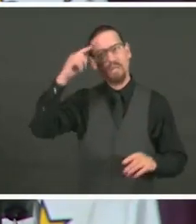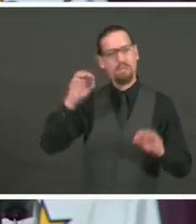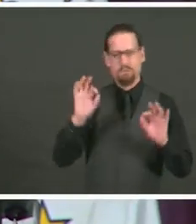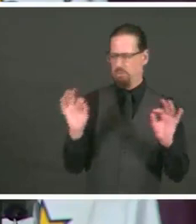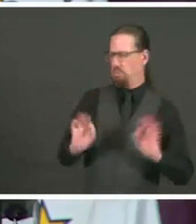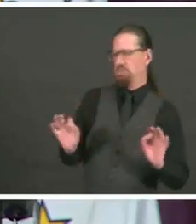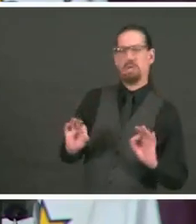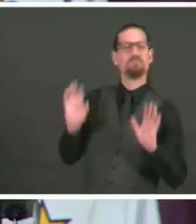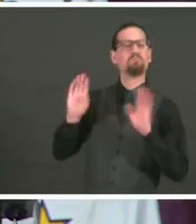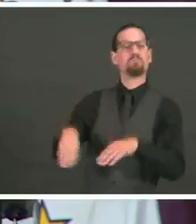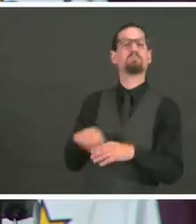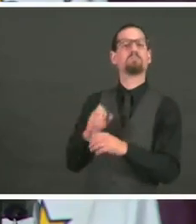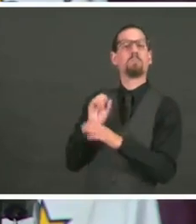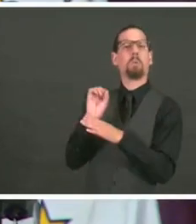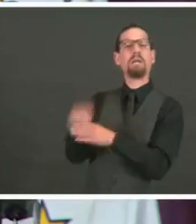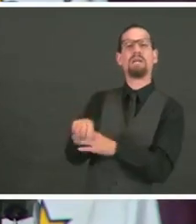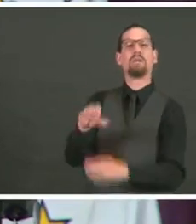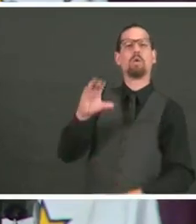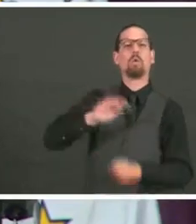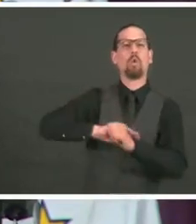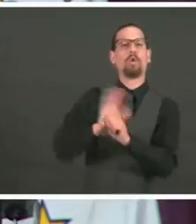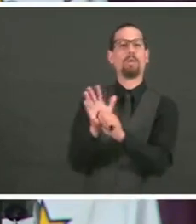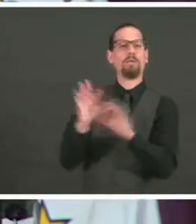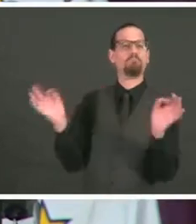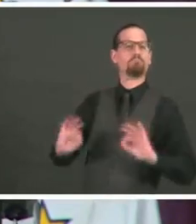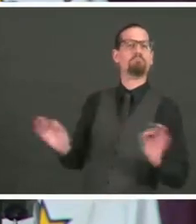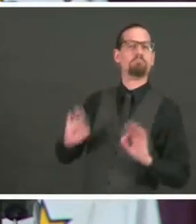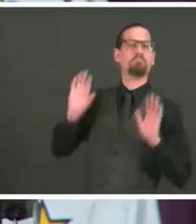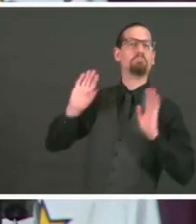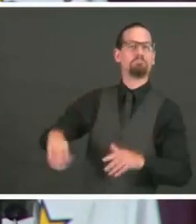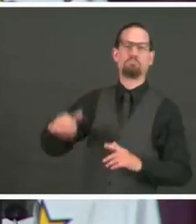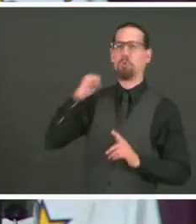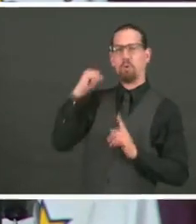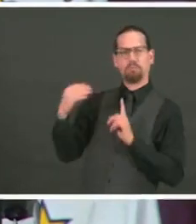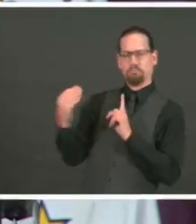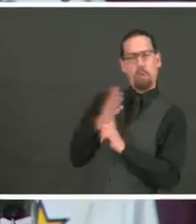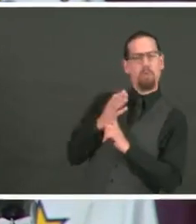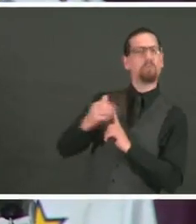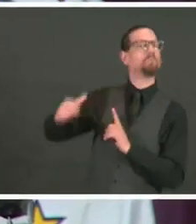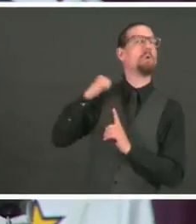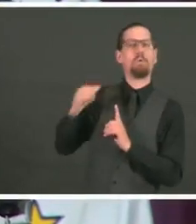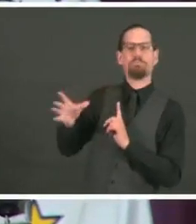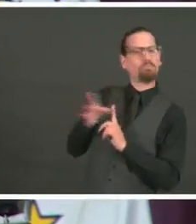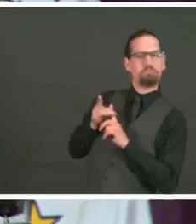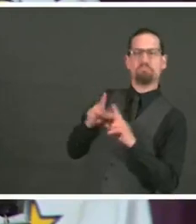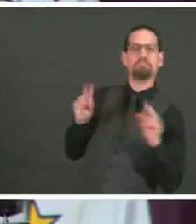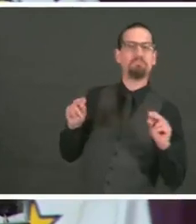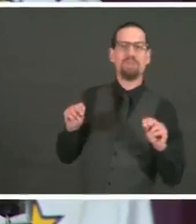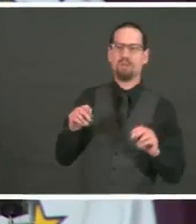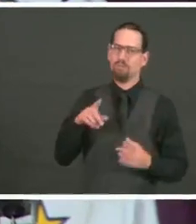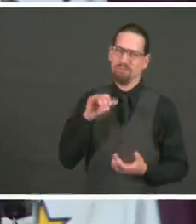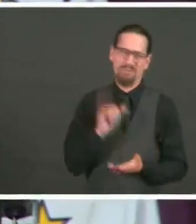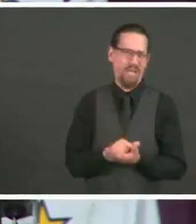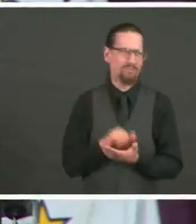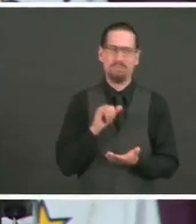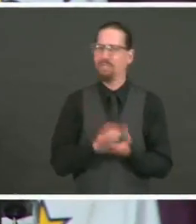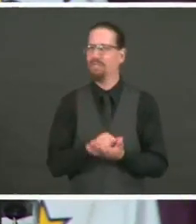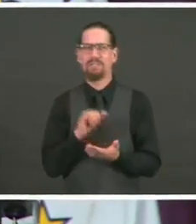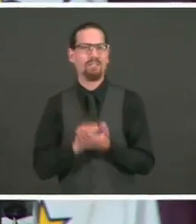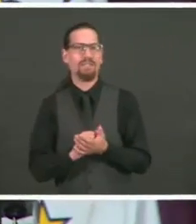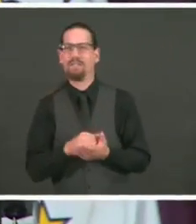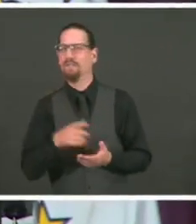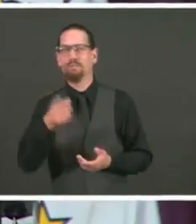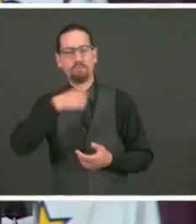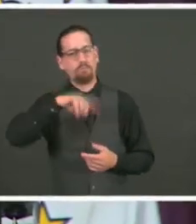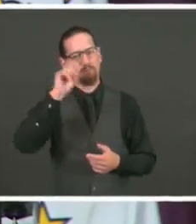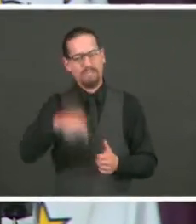to trick it. It's here. If we don't follow the rules, things like this will happen. And this will hurt our economy a